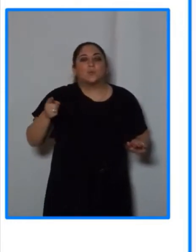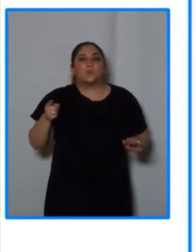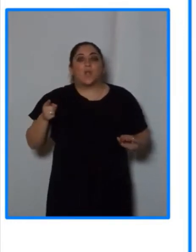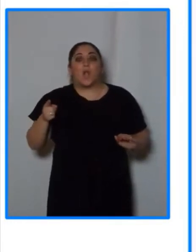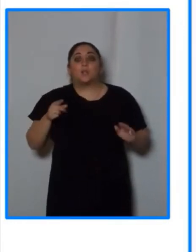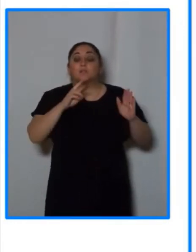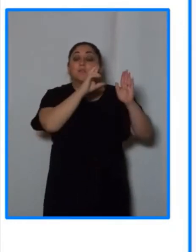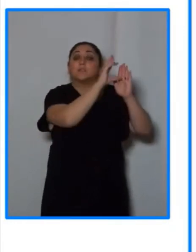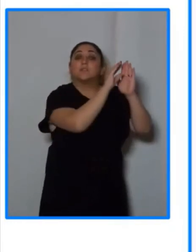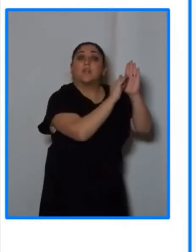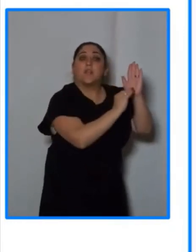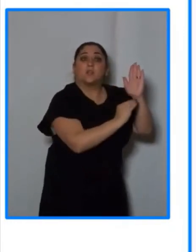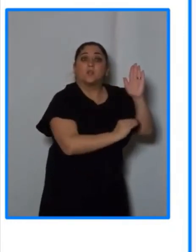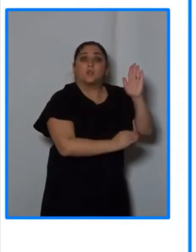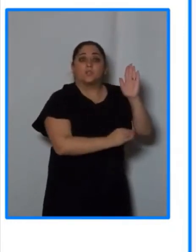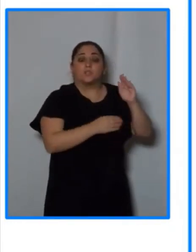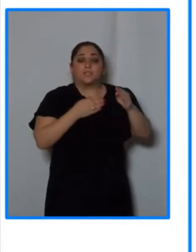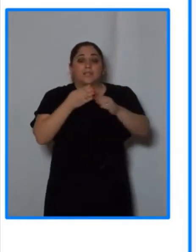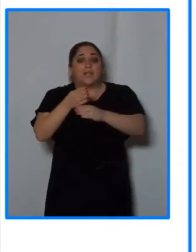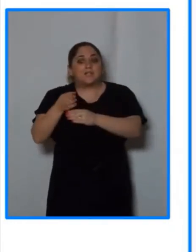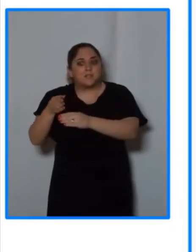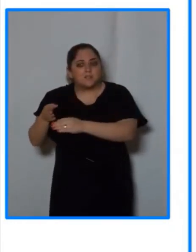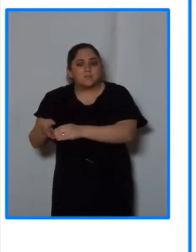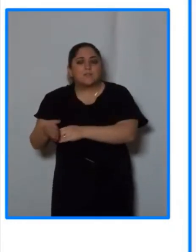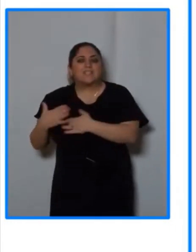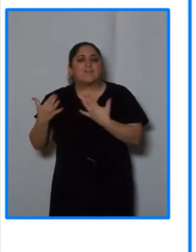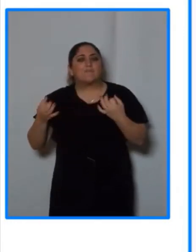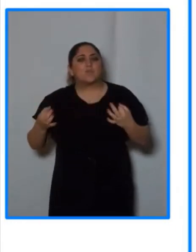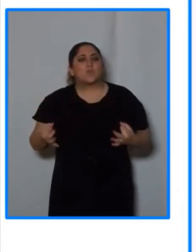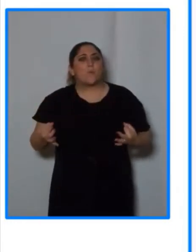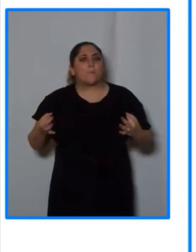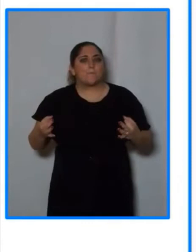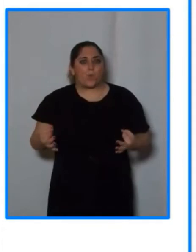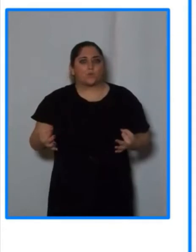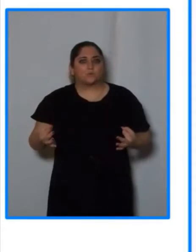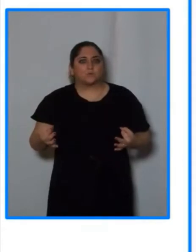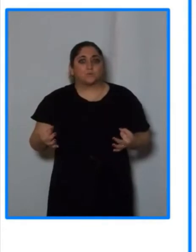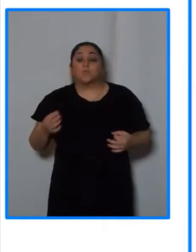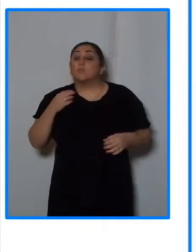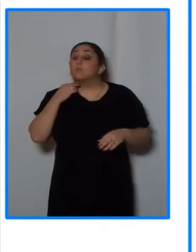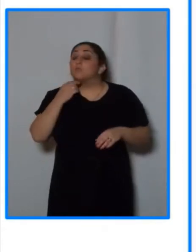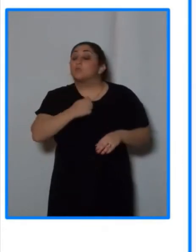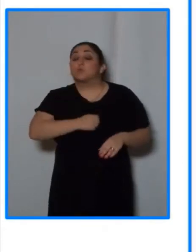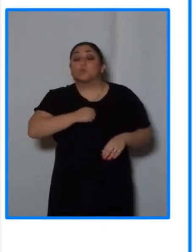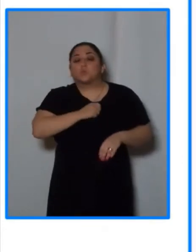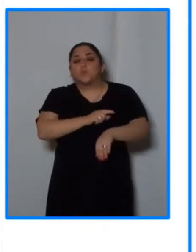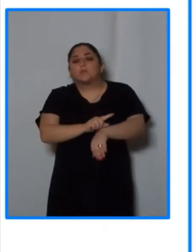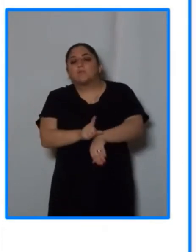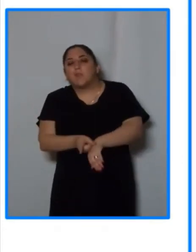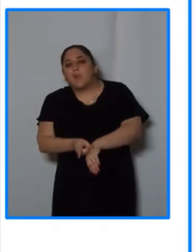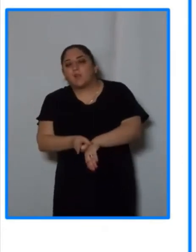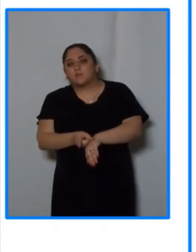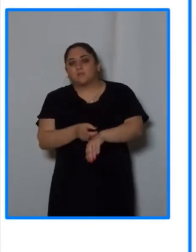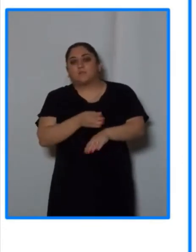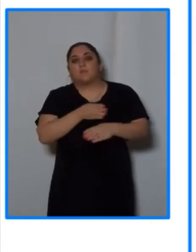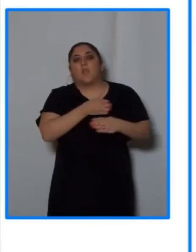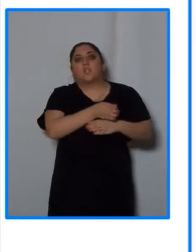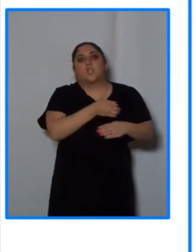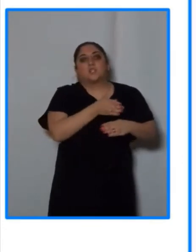criteria. So if accessibility and deadlines would be in conflict, accessibility should remain a